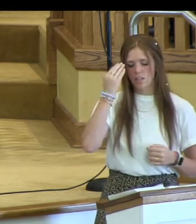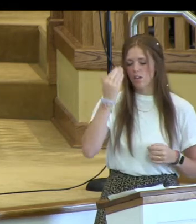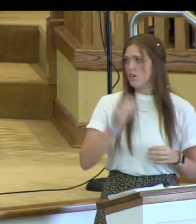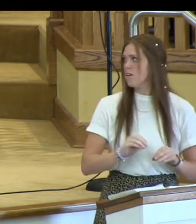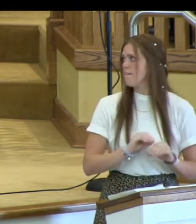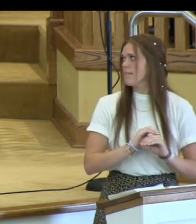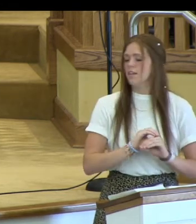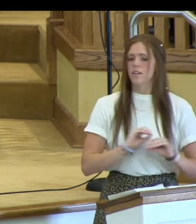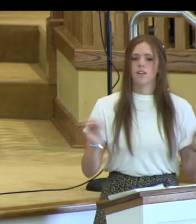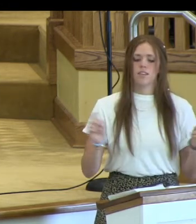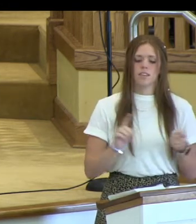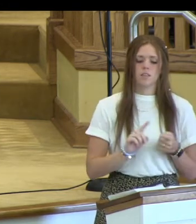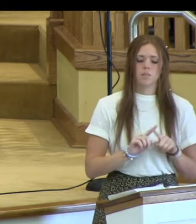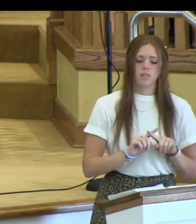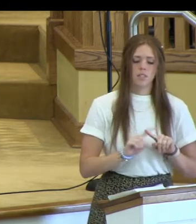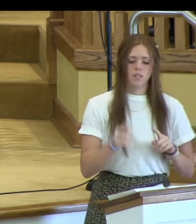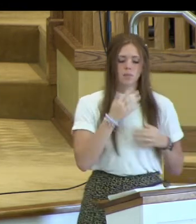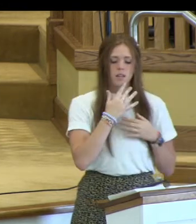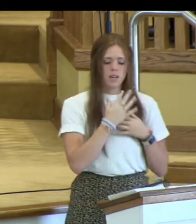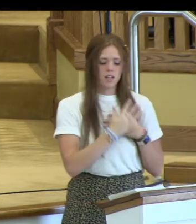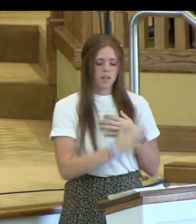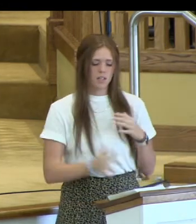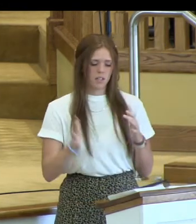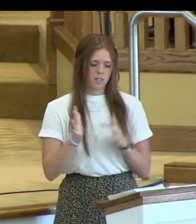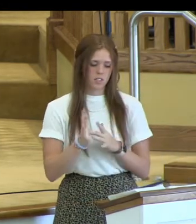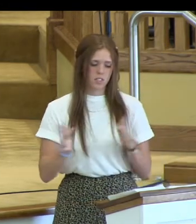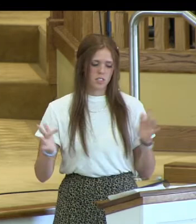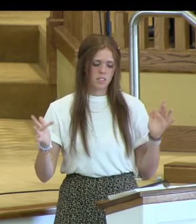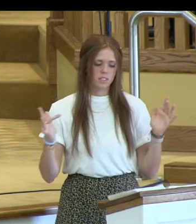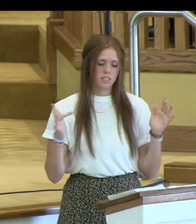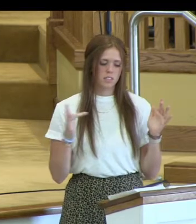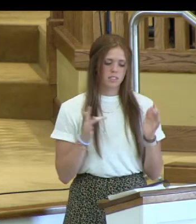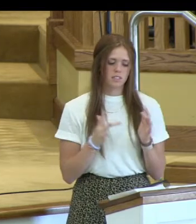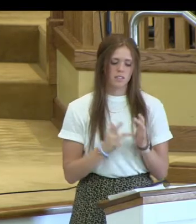I know, nothing but the blood of